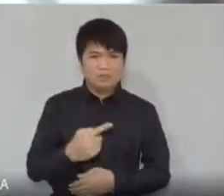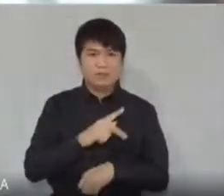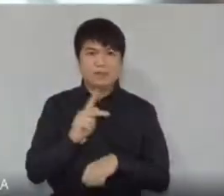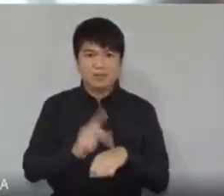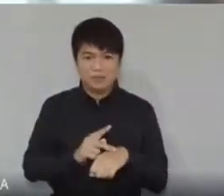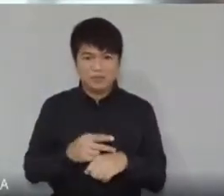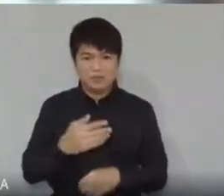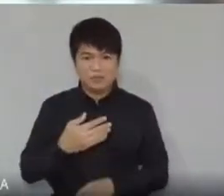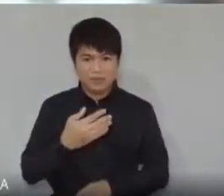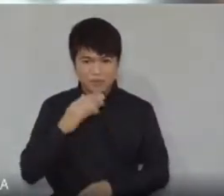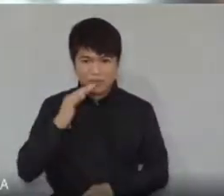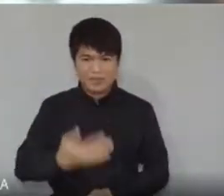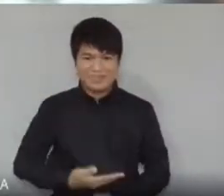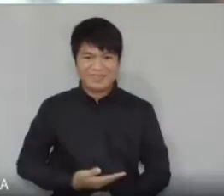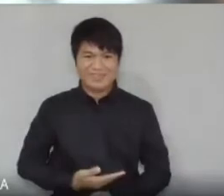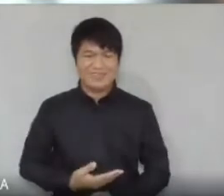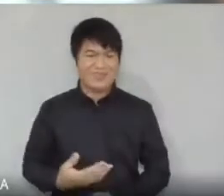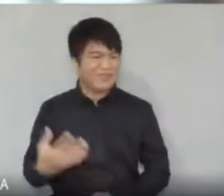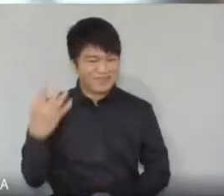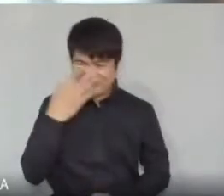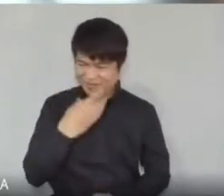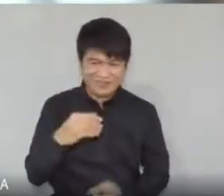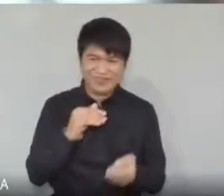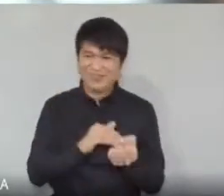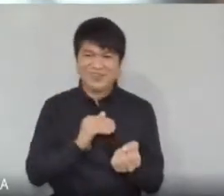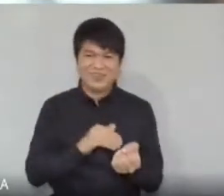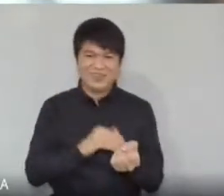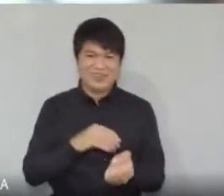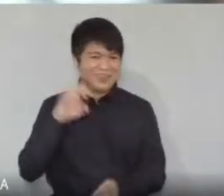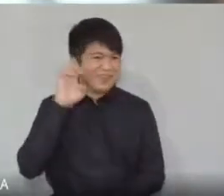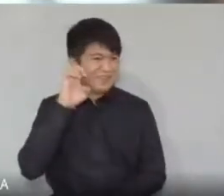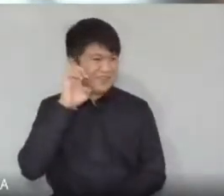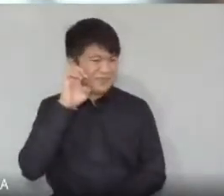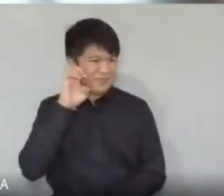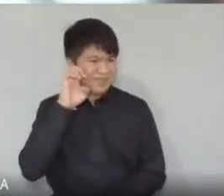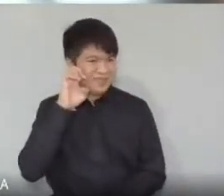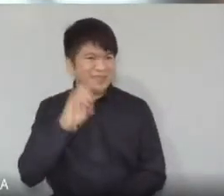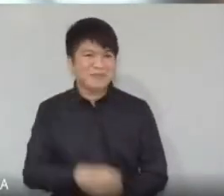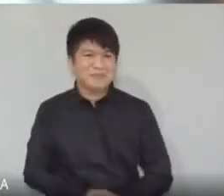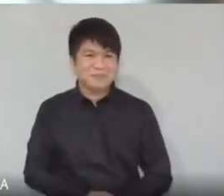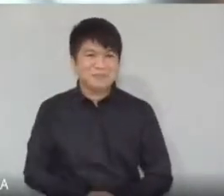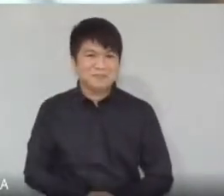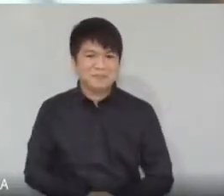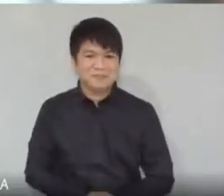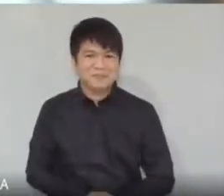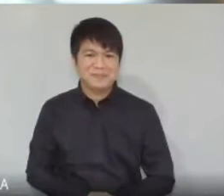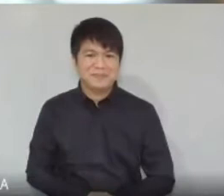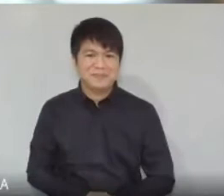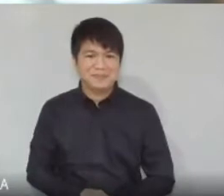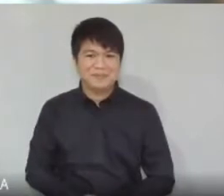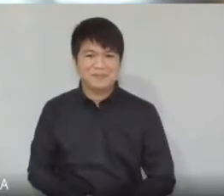Maraming salamat, Dr. Portia. Magandang tanghali po sa inyong lahat. Lubos pong kinalulungkot ng aming Chancellor,